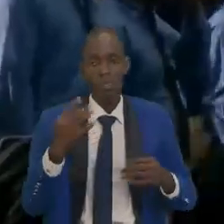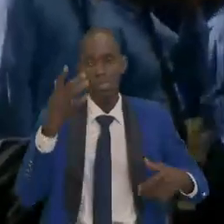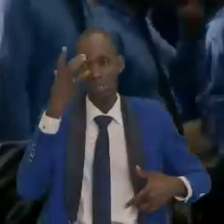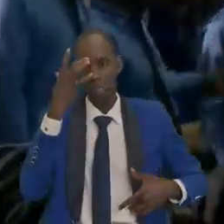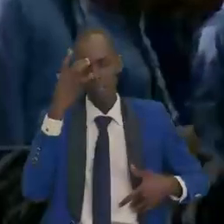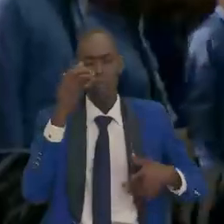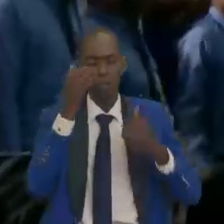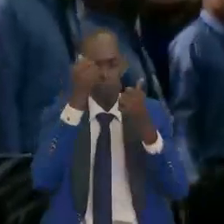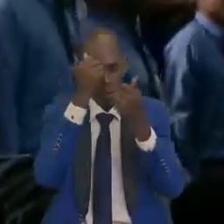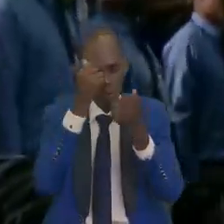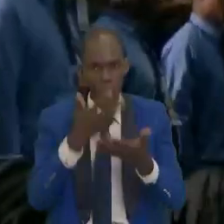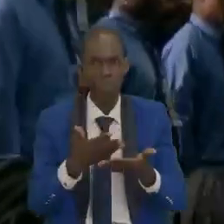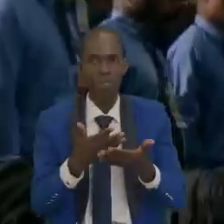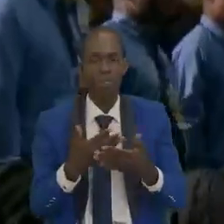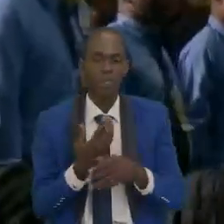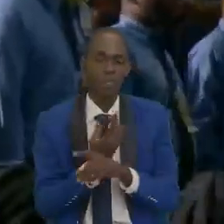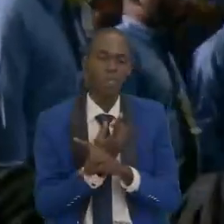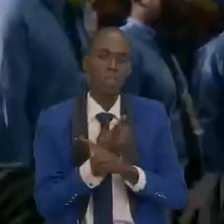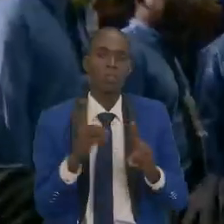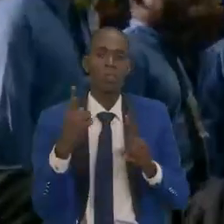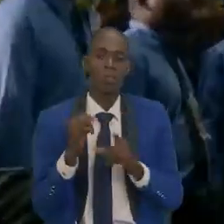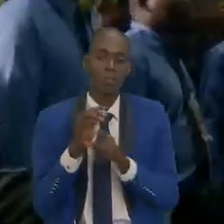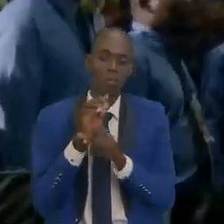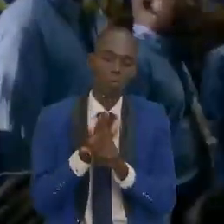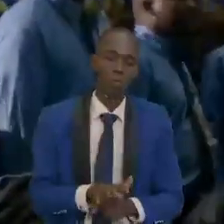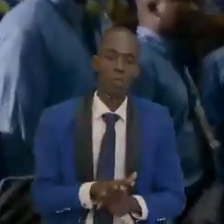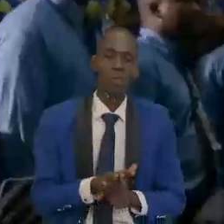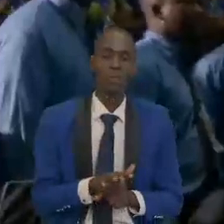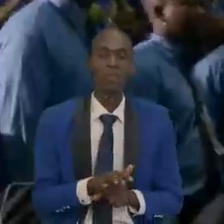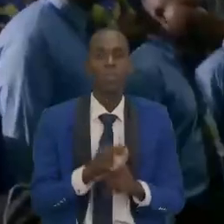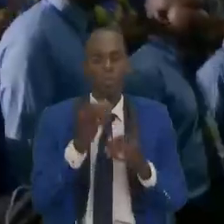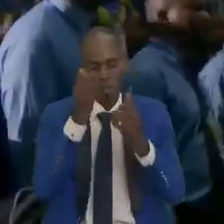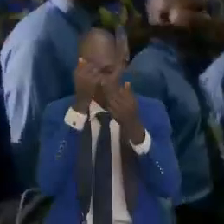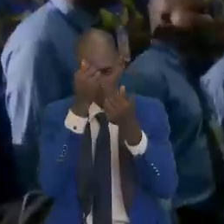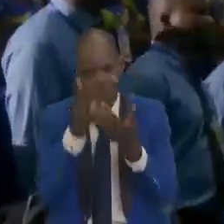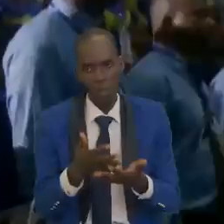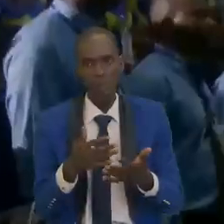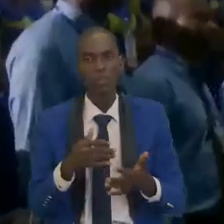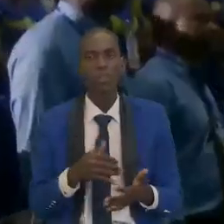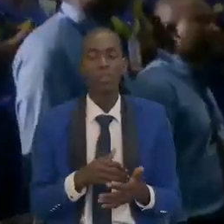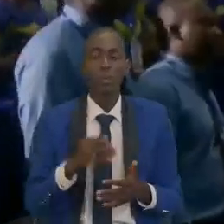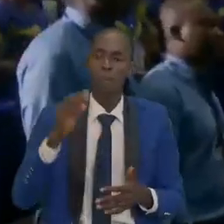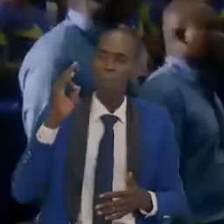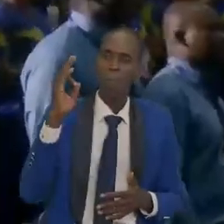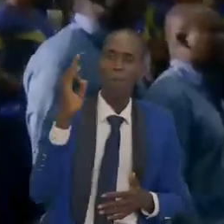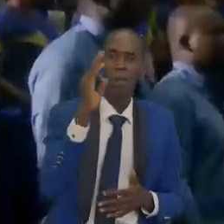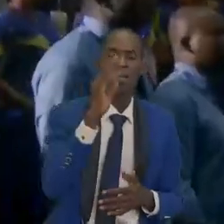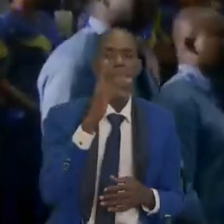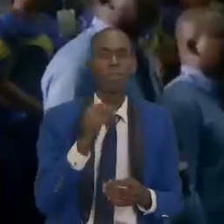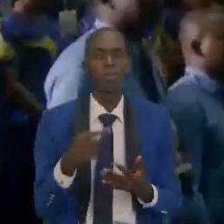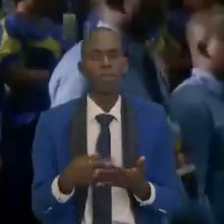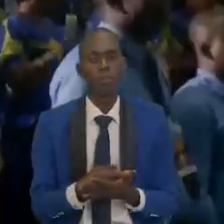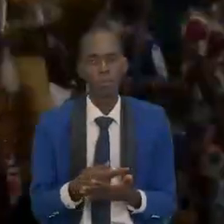obey deliver the oppressed obey preach the gospel